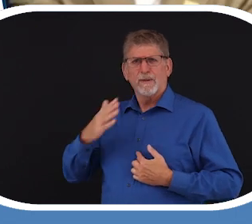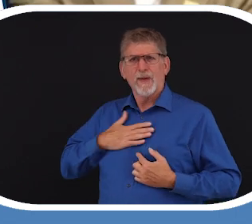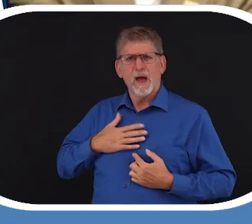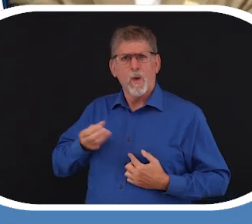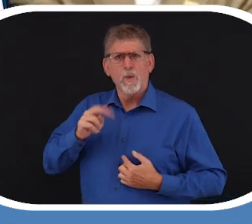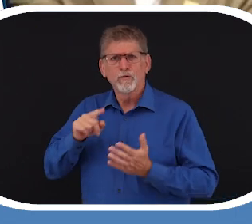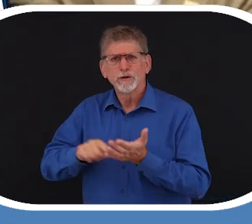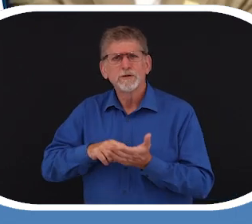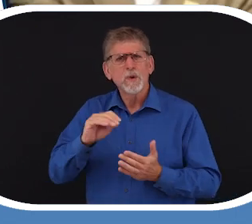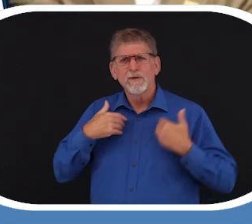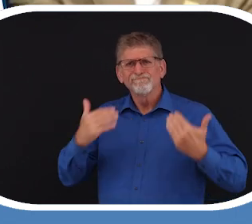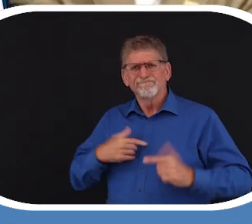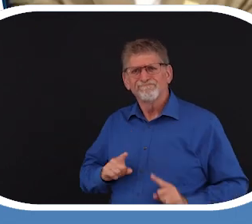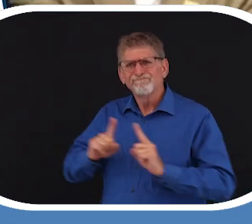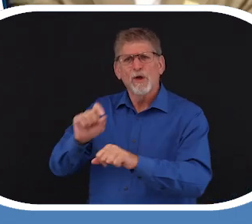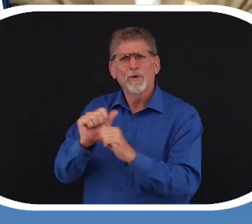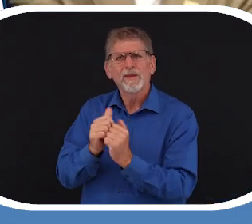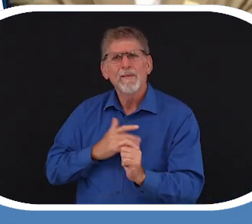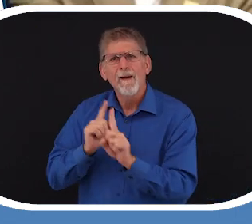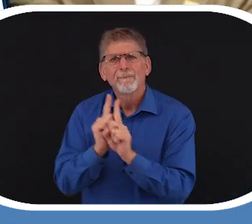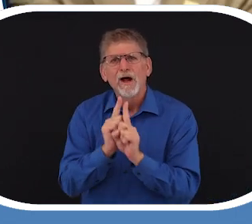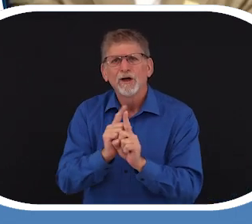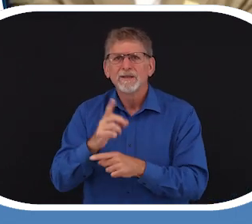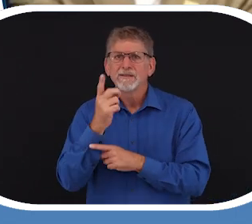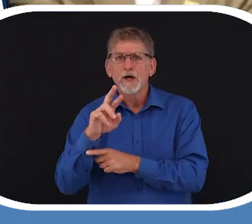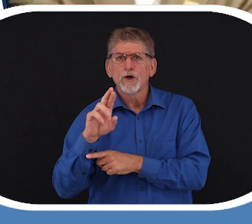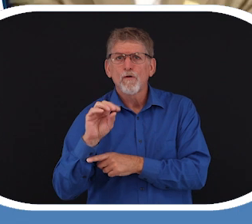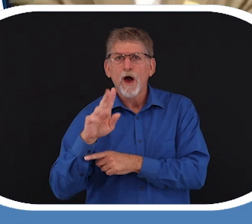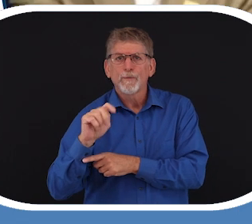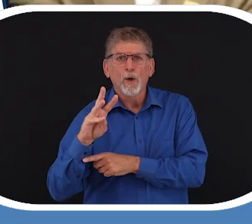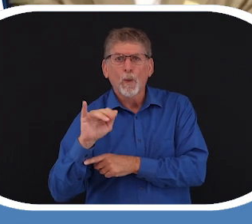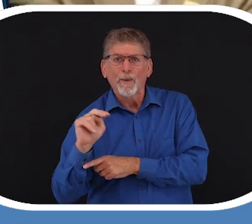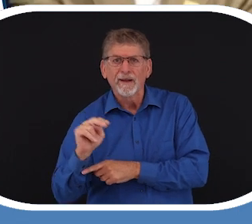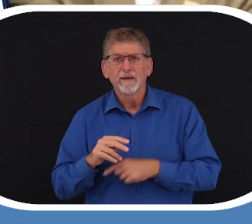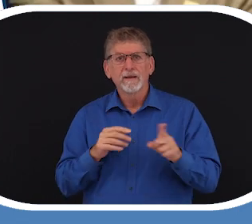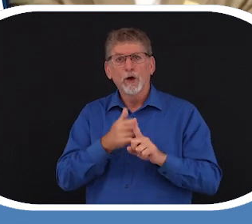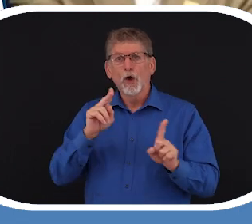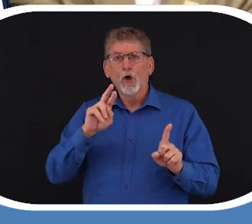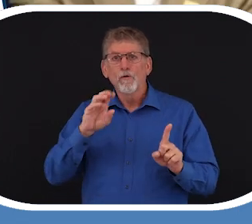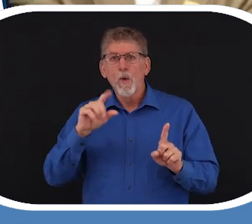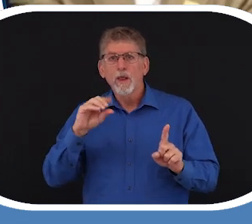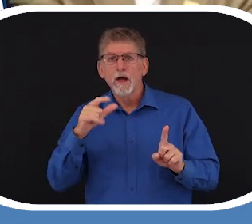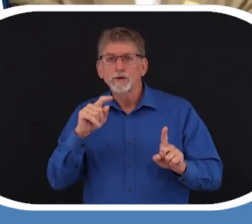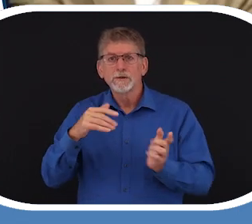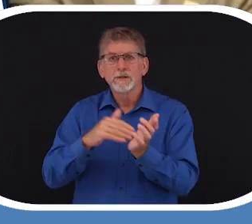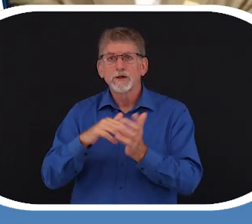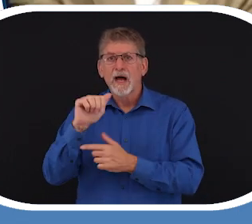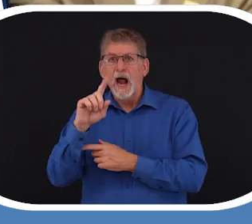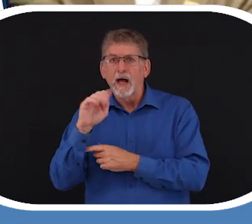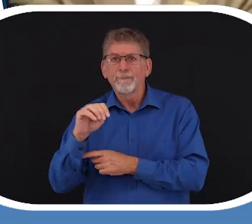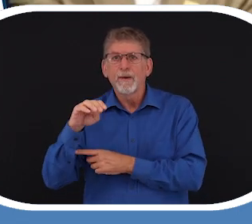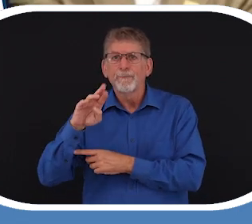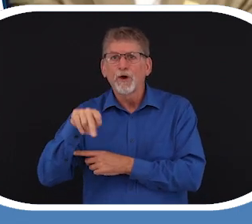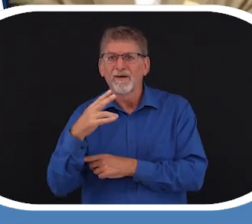own research? So I set out to work with my mentor, Dr. Robert Wynn, and a urologist, Dr. Adam Murphy, a prostate cancer survivor,